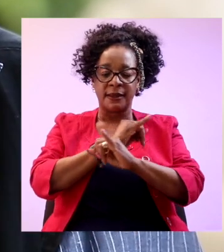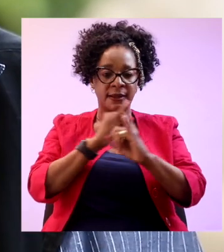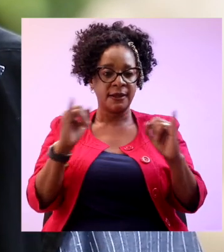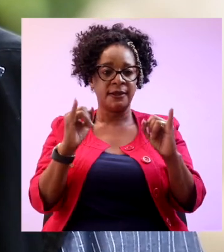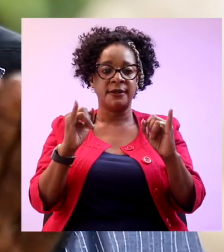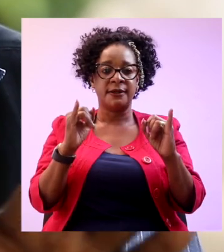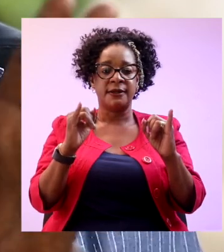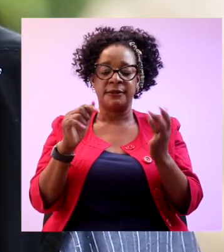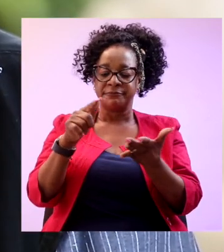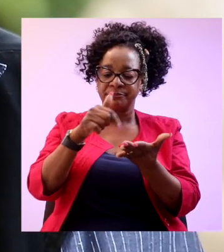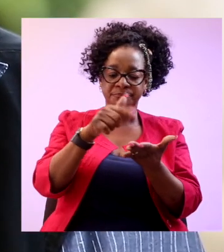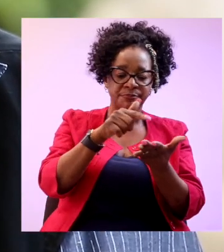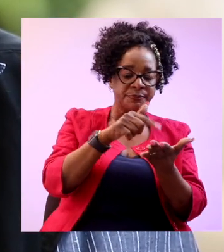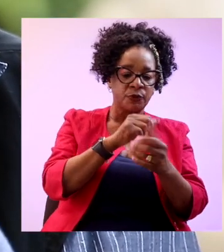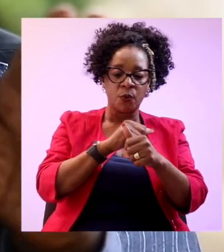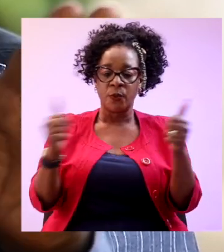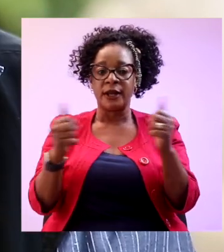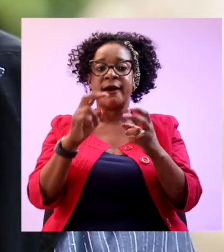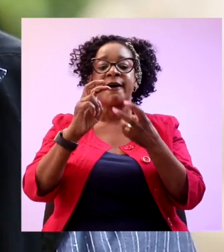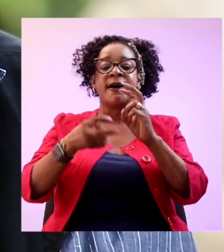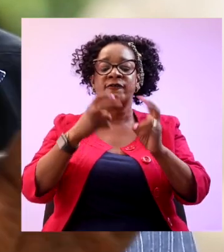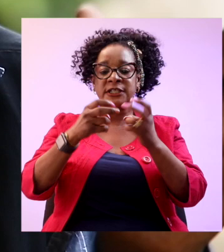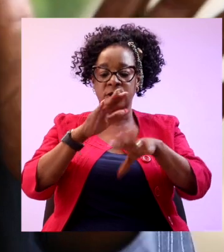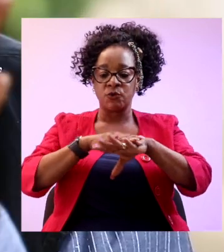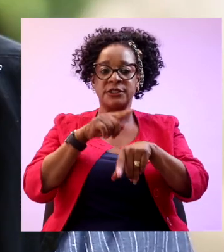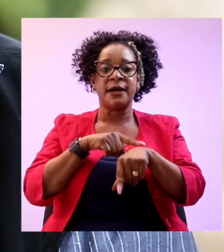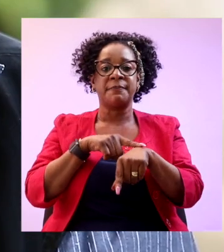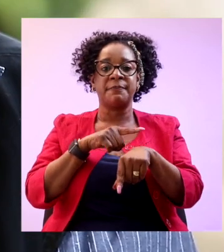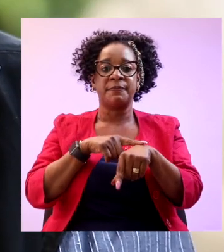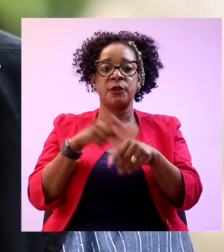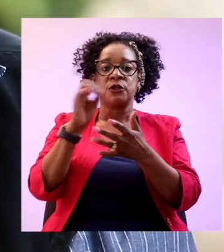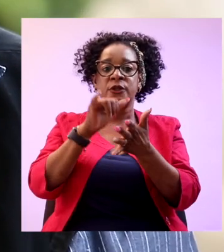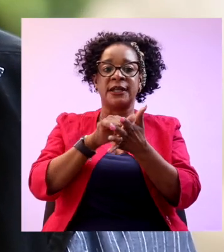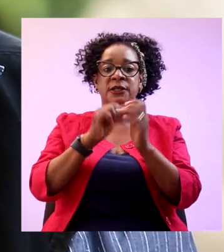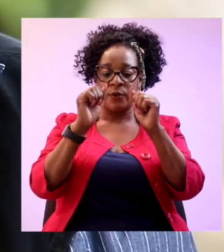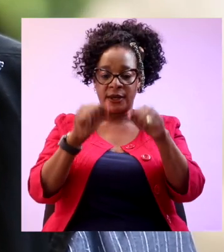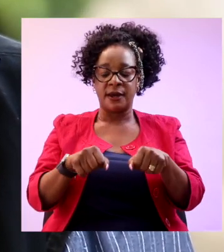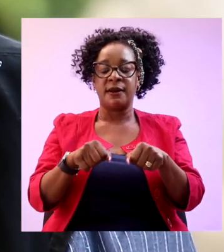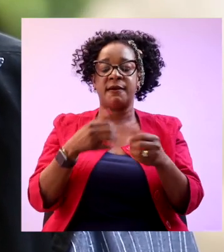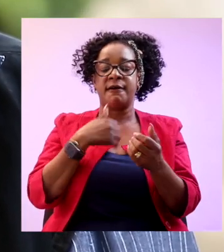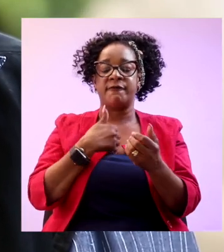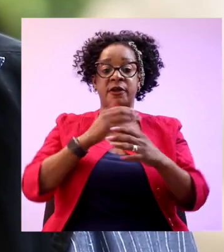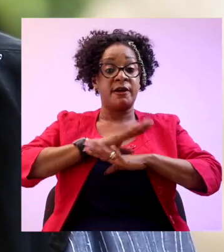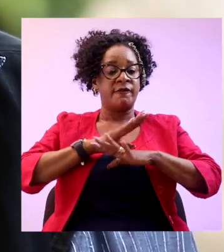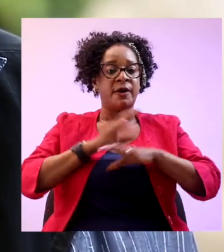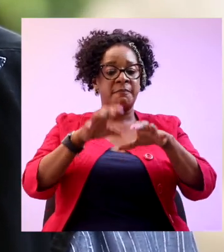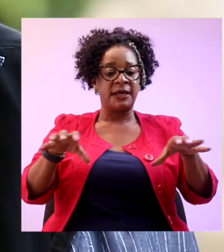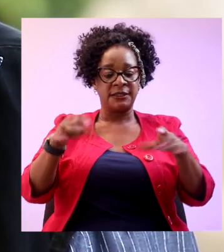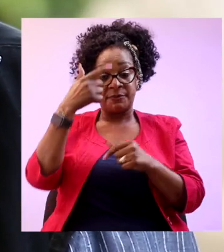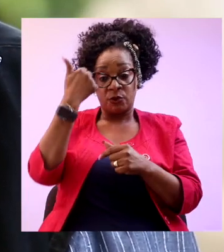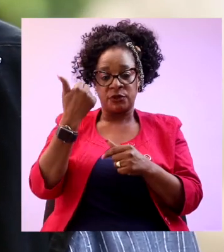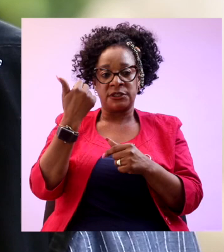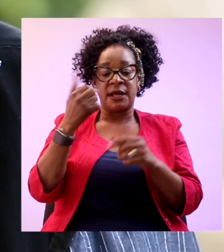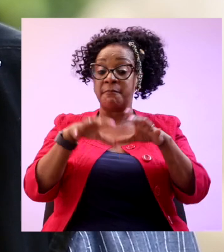kamili, tuchakue vizuri, tuvune wakati unaofaa ili tuvutie soko. Maana soko ya